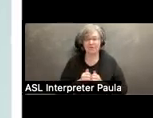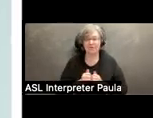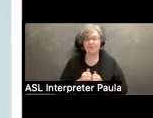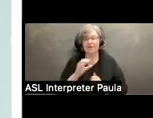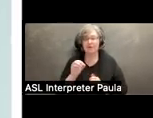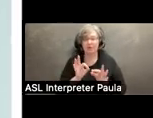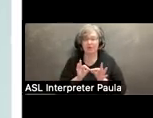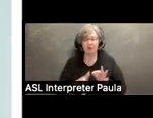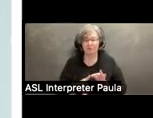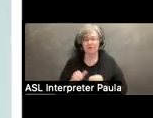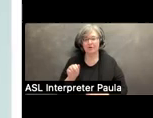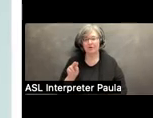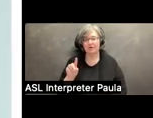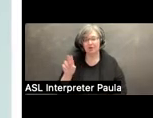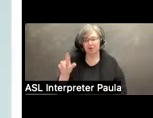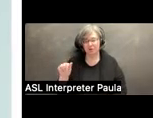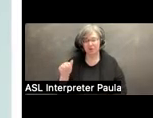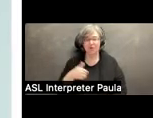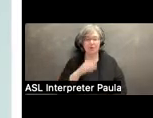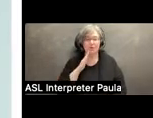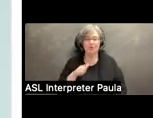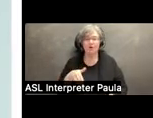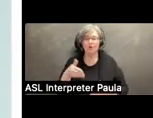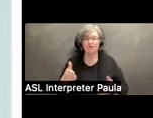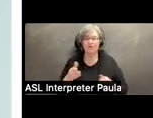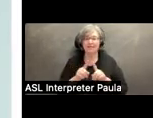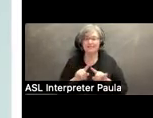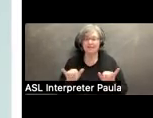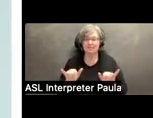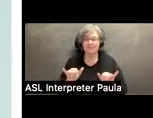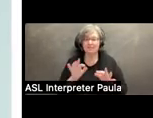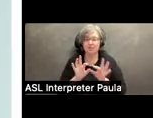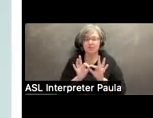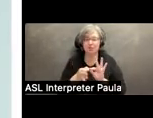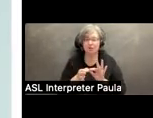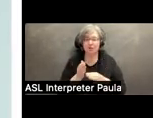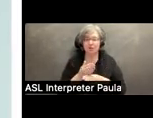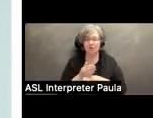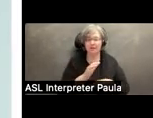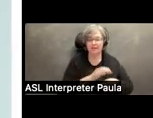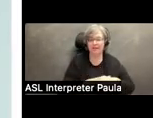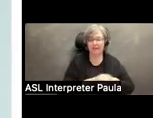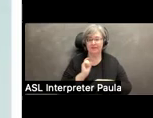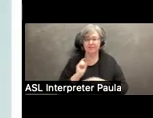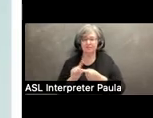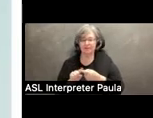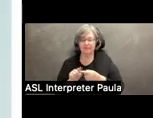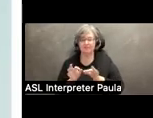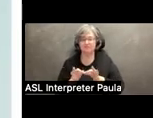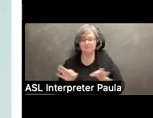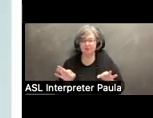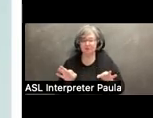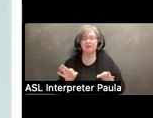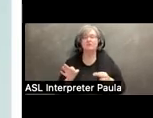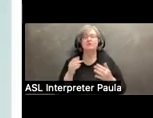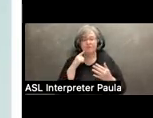co-interpreter, Andrea, and we will be offering simultaneous interpretation between English and Spanish during today's webinar,